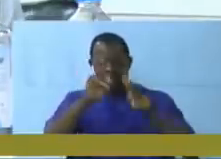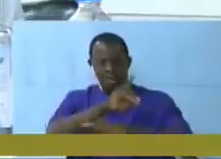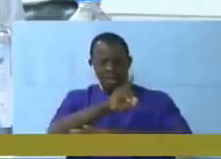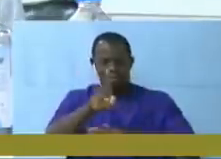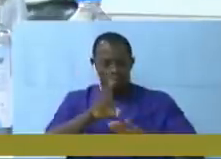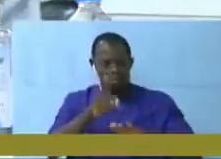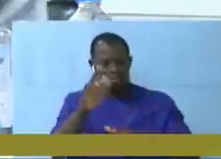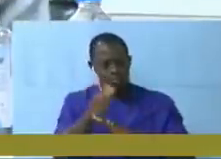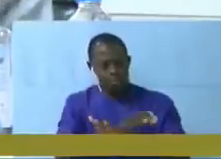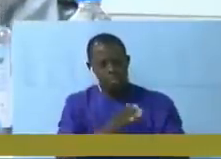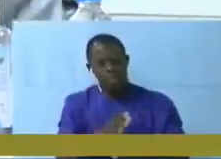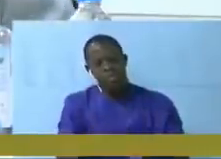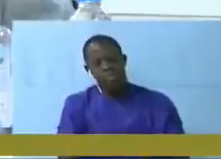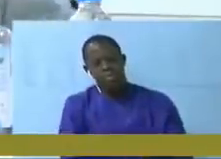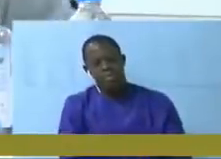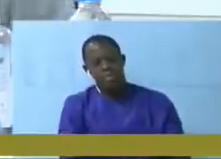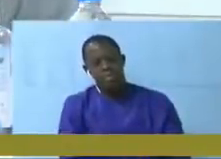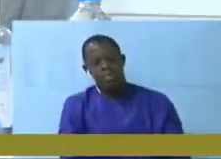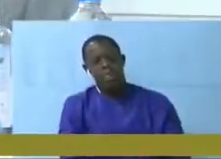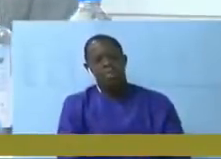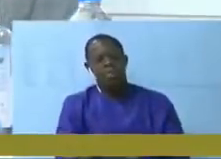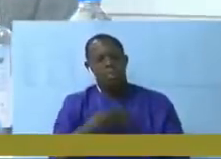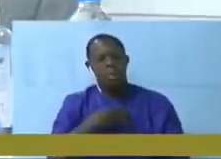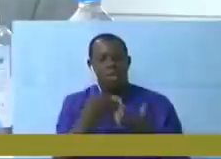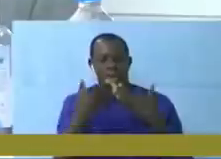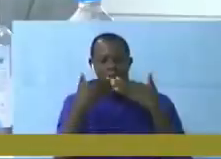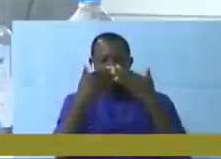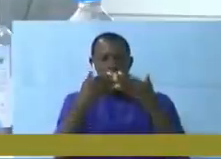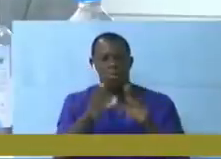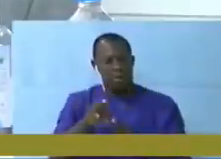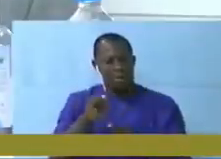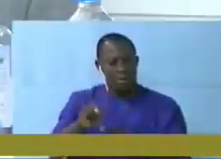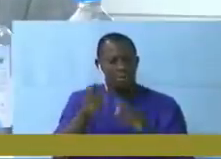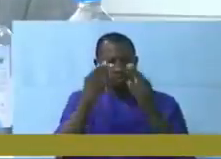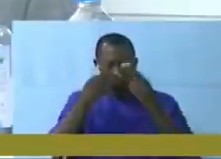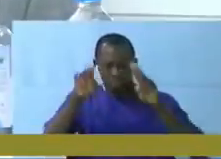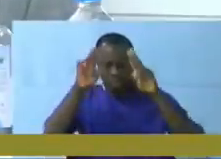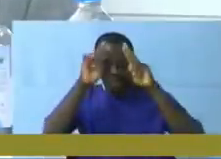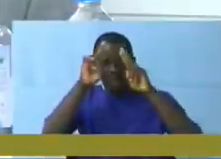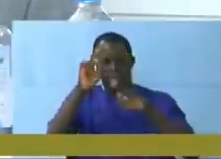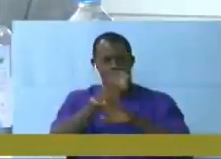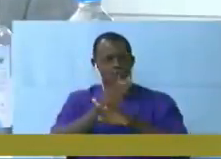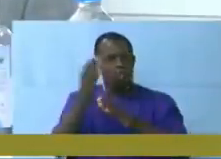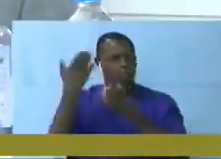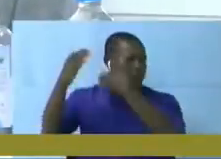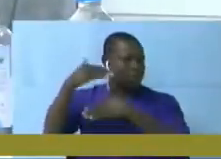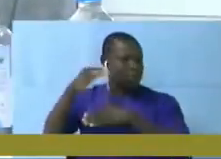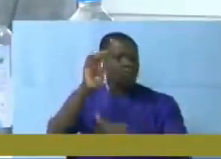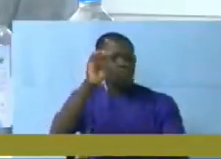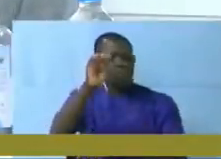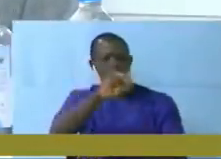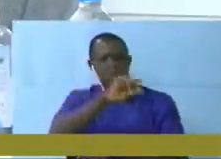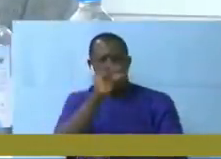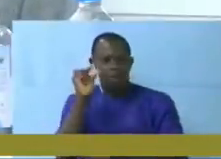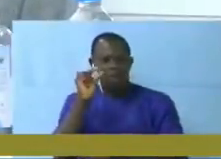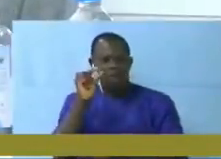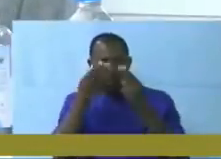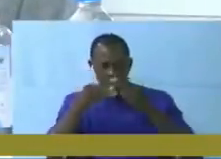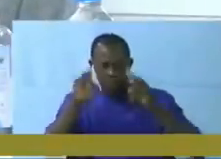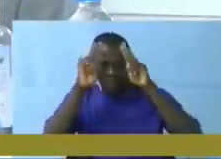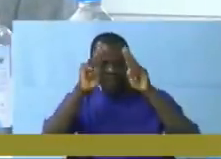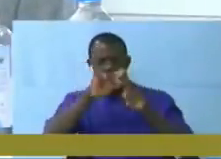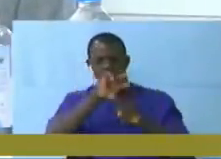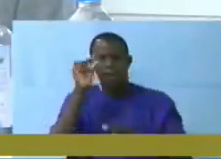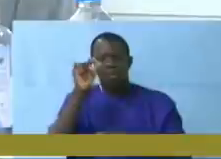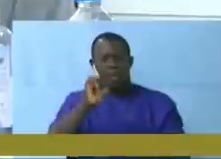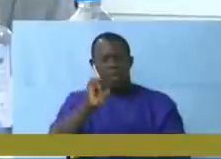Nigeria. Just to say, the university was previously called the University of Ife, but they changed